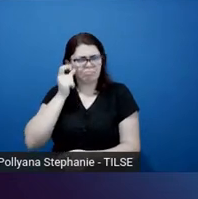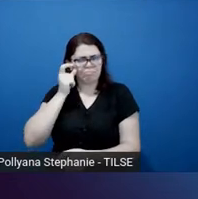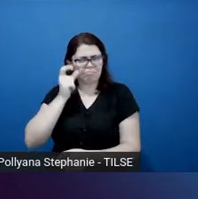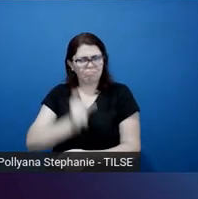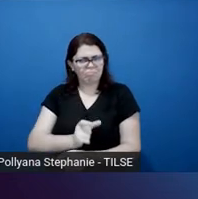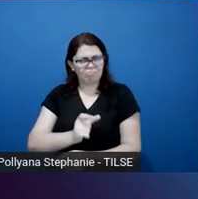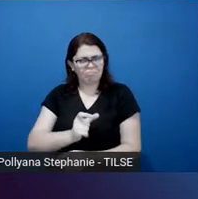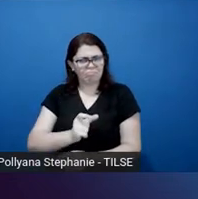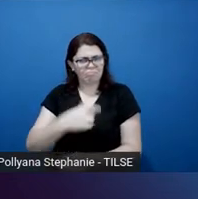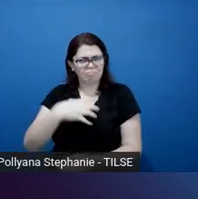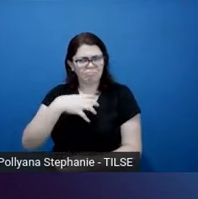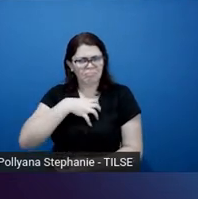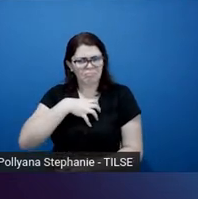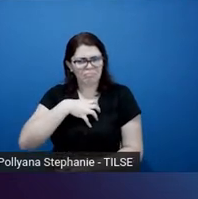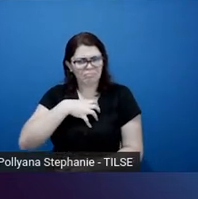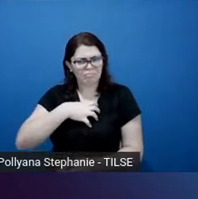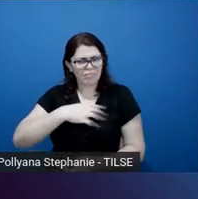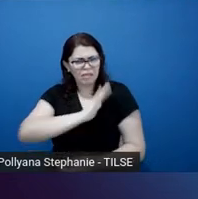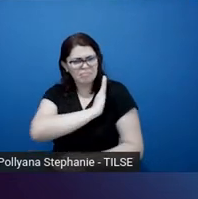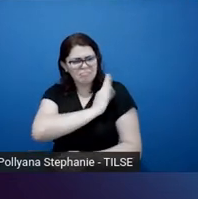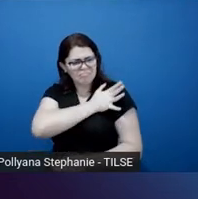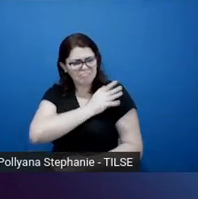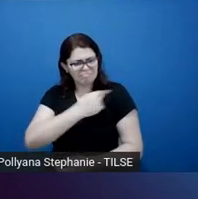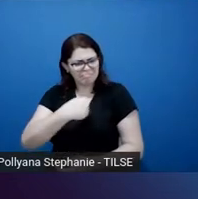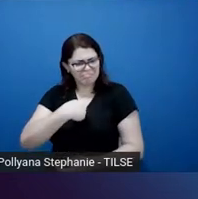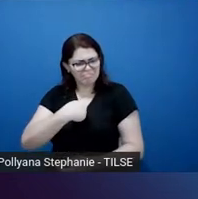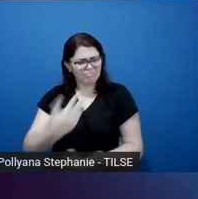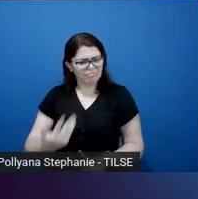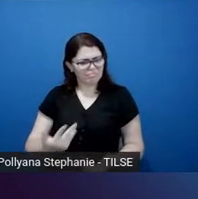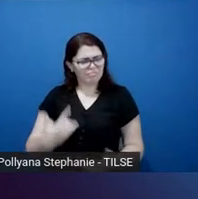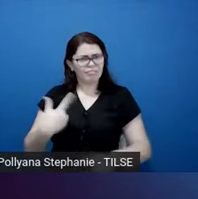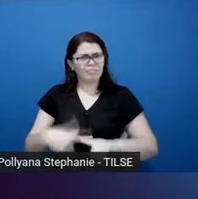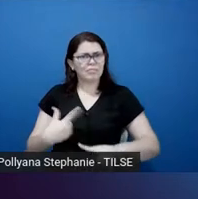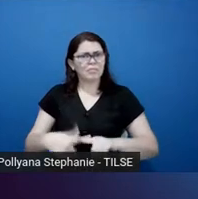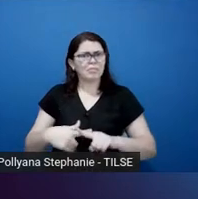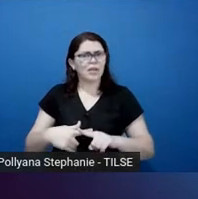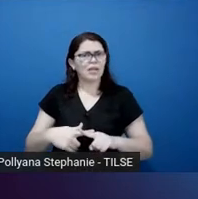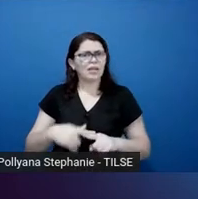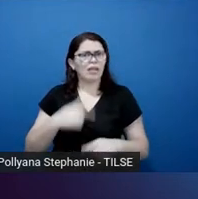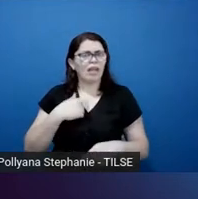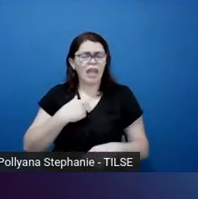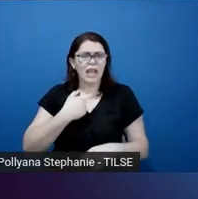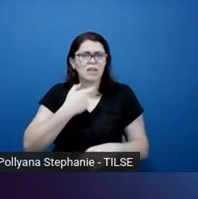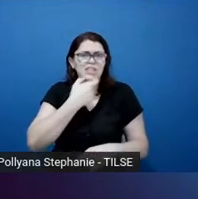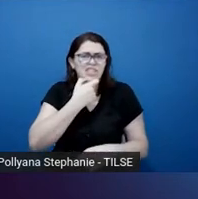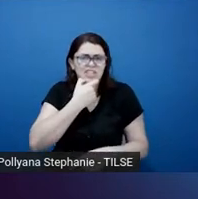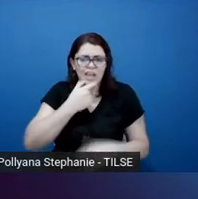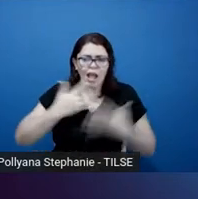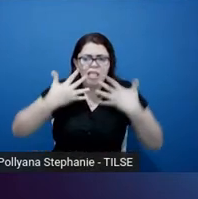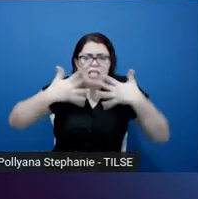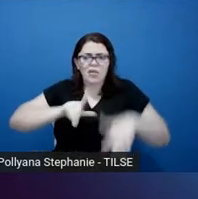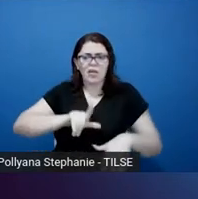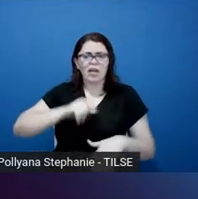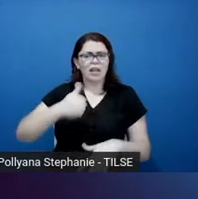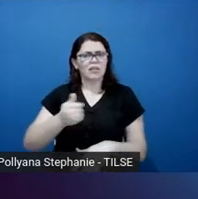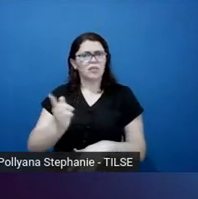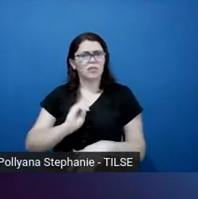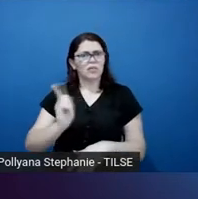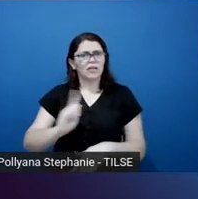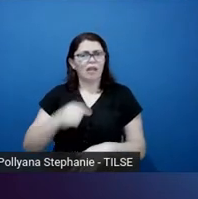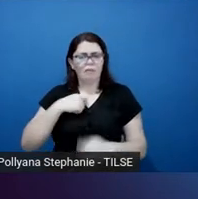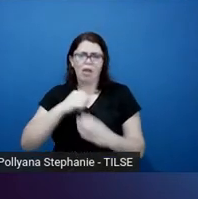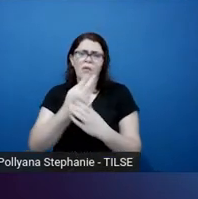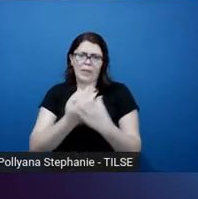felt really discriminated against for being a non-native English speaker, right? For being